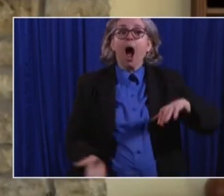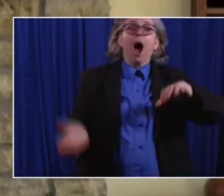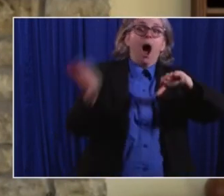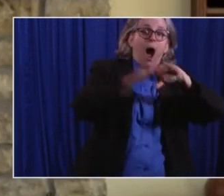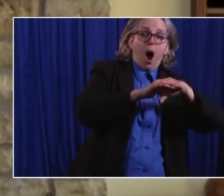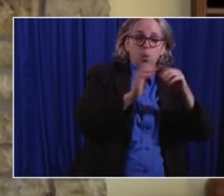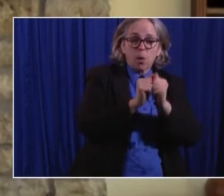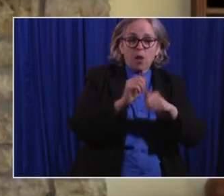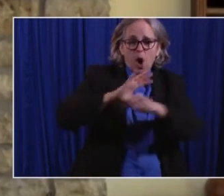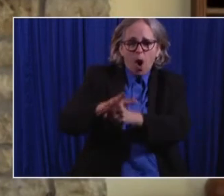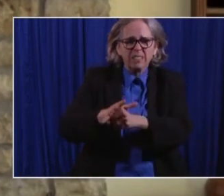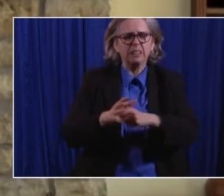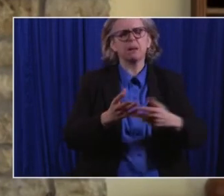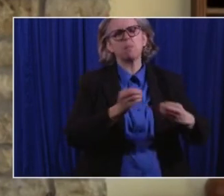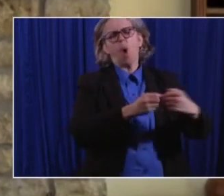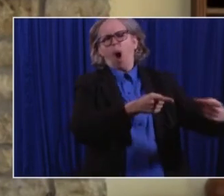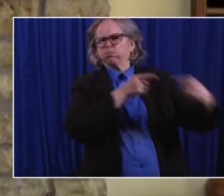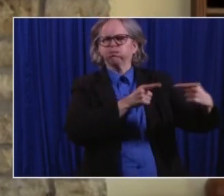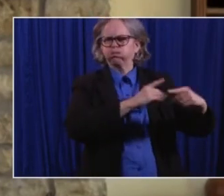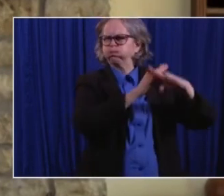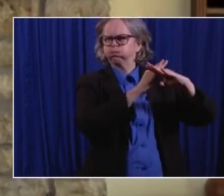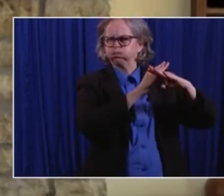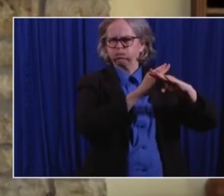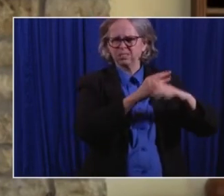think this formula is eminently fair.